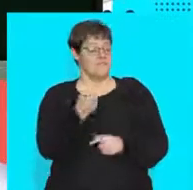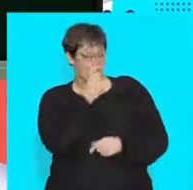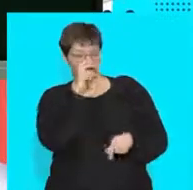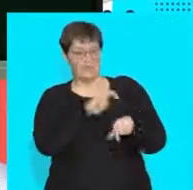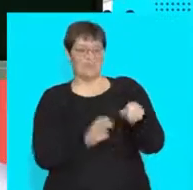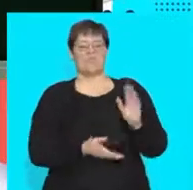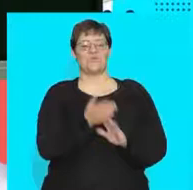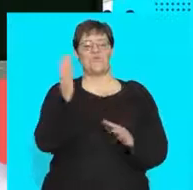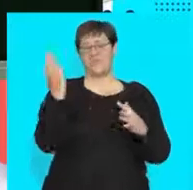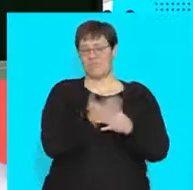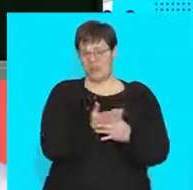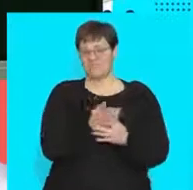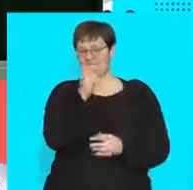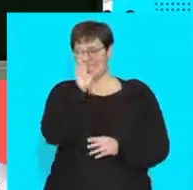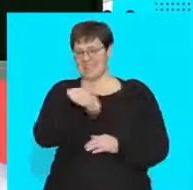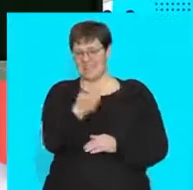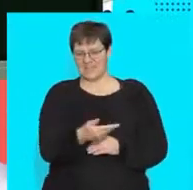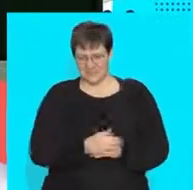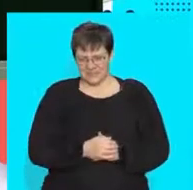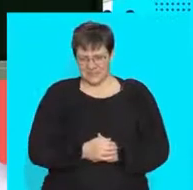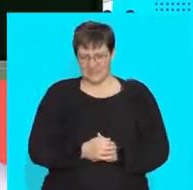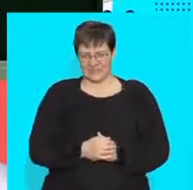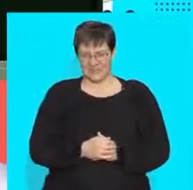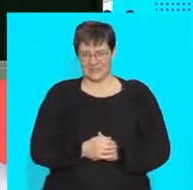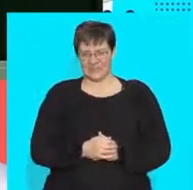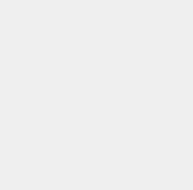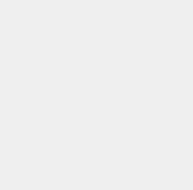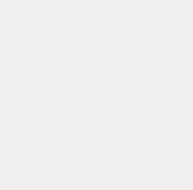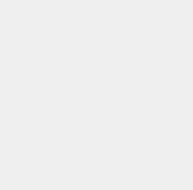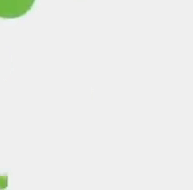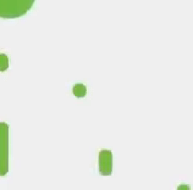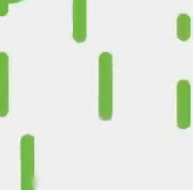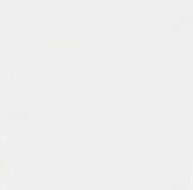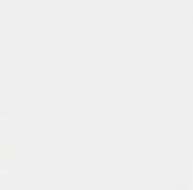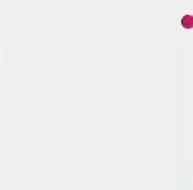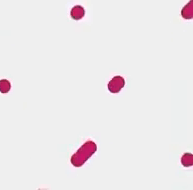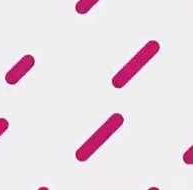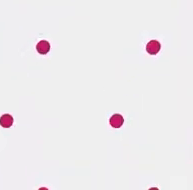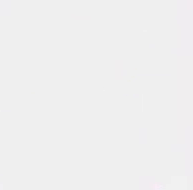go to an ad break now. I will see you just after the ad break.